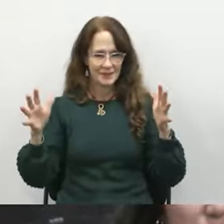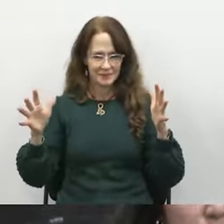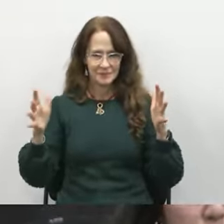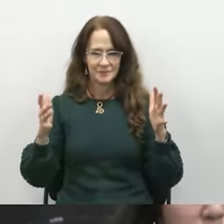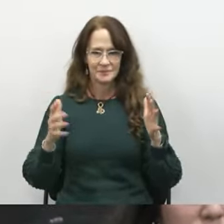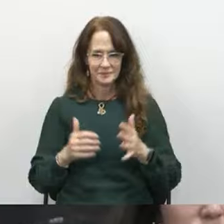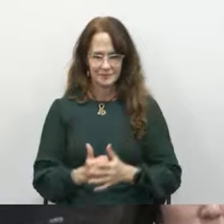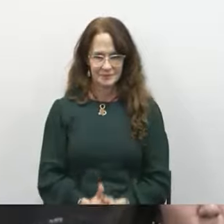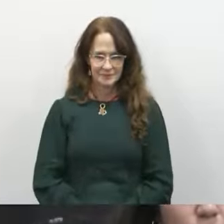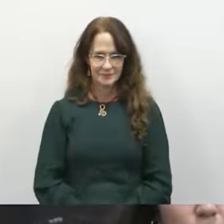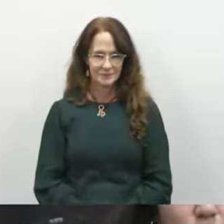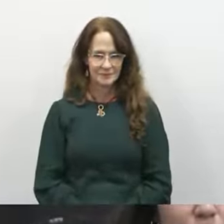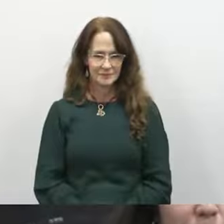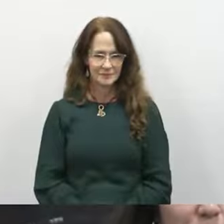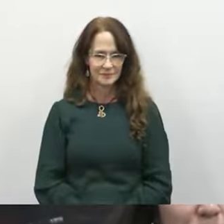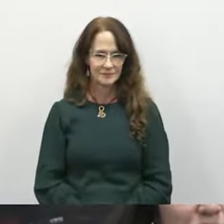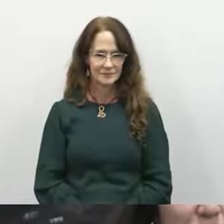yes.